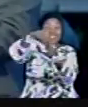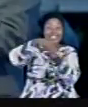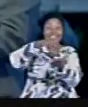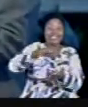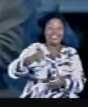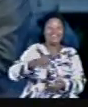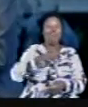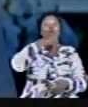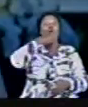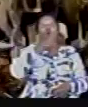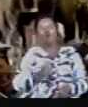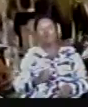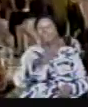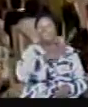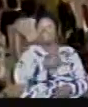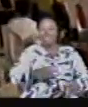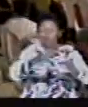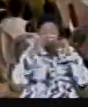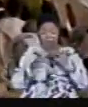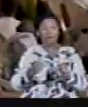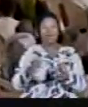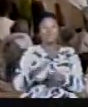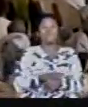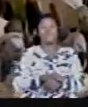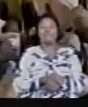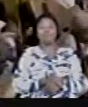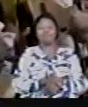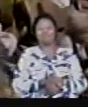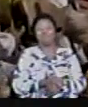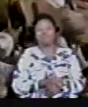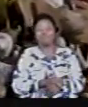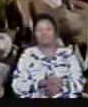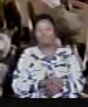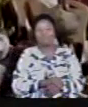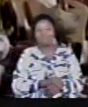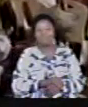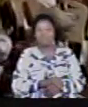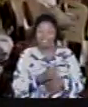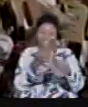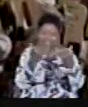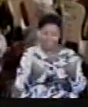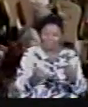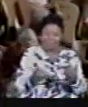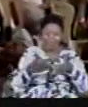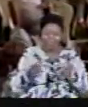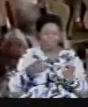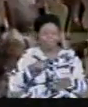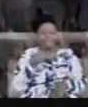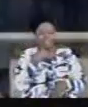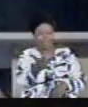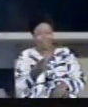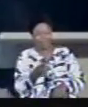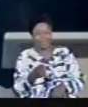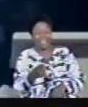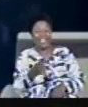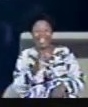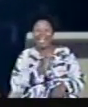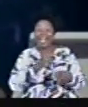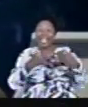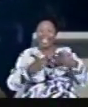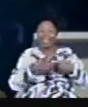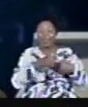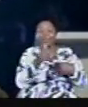old and powerful. Now, let me tell you, I have a story to tell